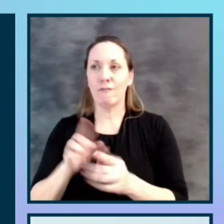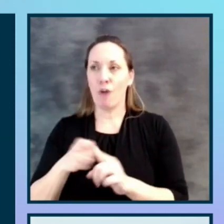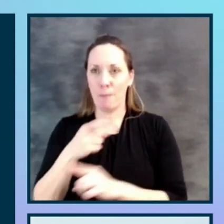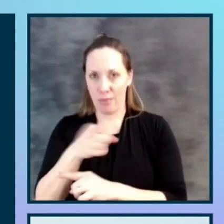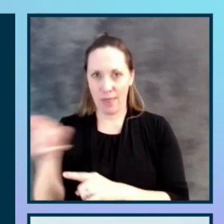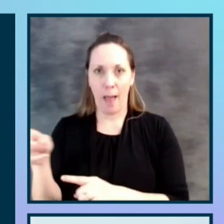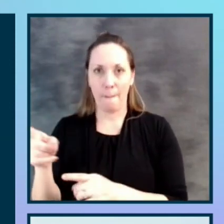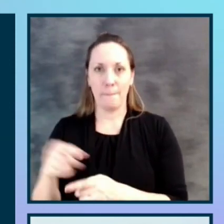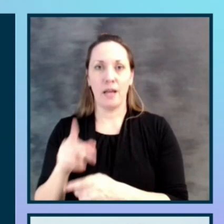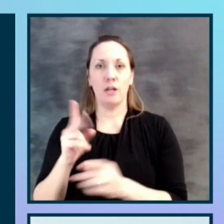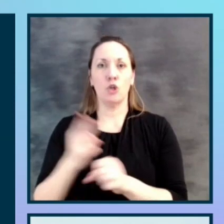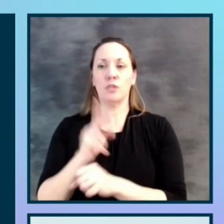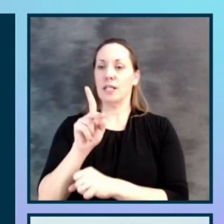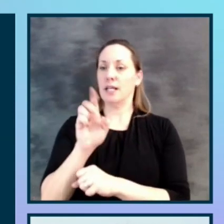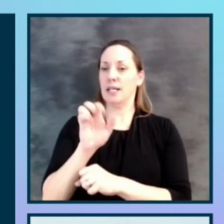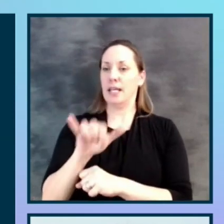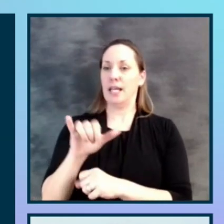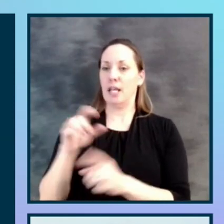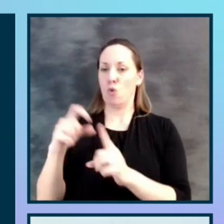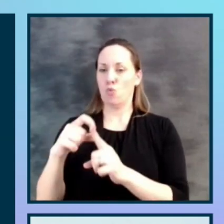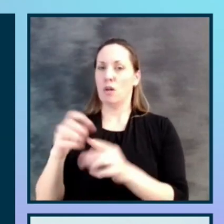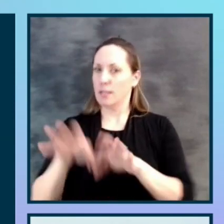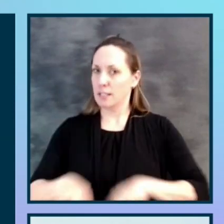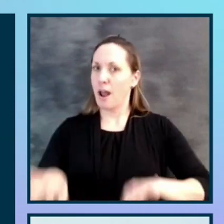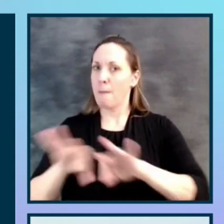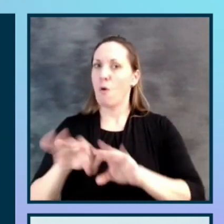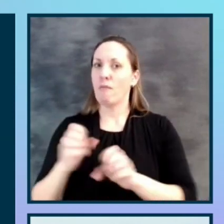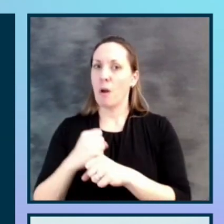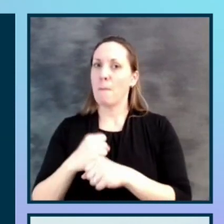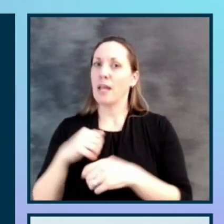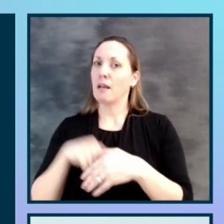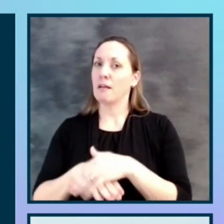is a powerful way to make a case for an accessibility feature.